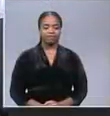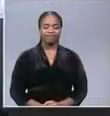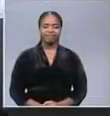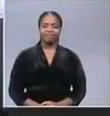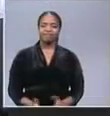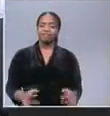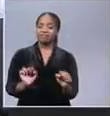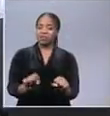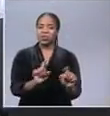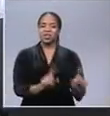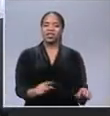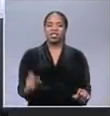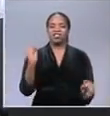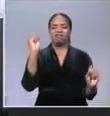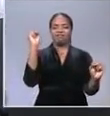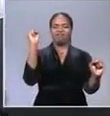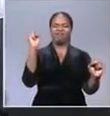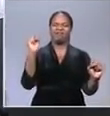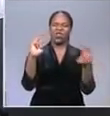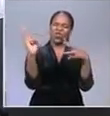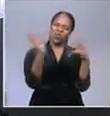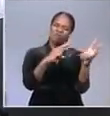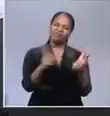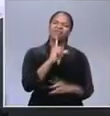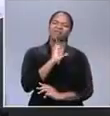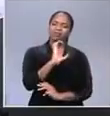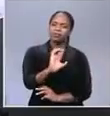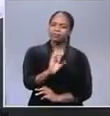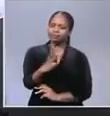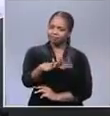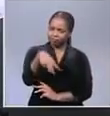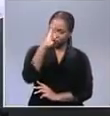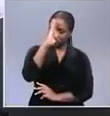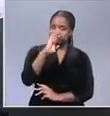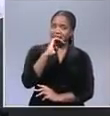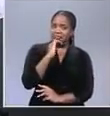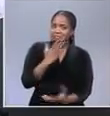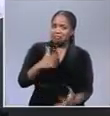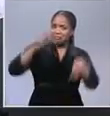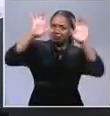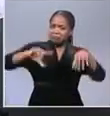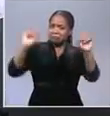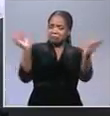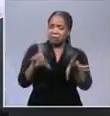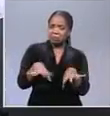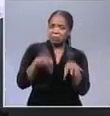Let's head down to Cape Town for all your weather news. Candace McKechnie is with us. Good evening to you, Candace. Has